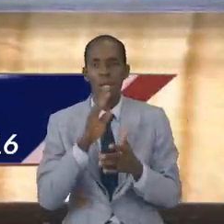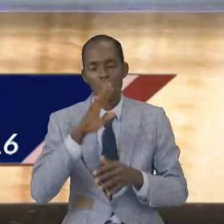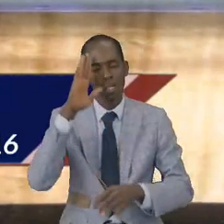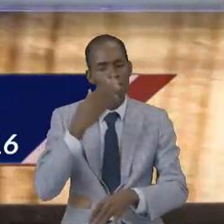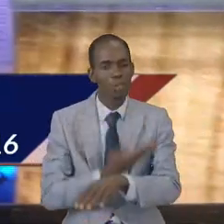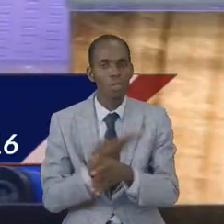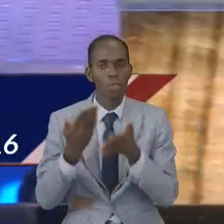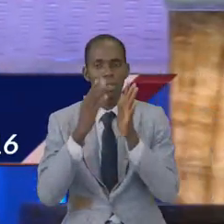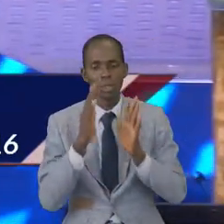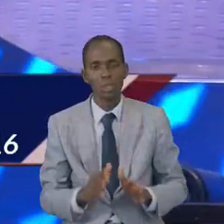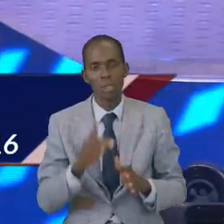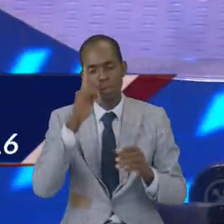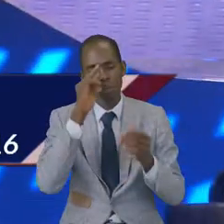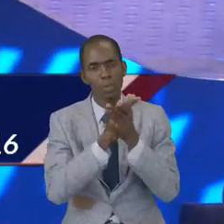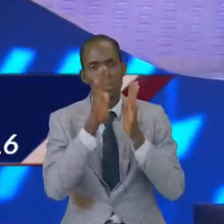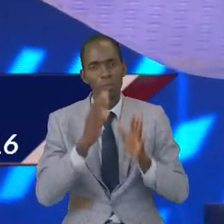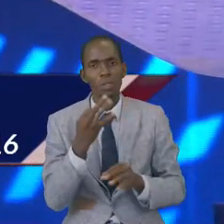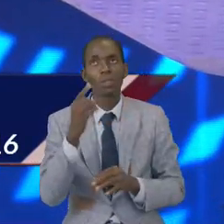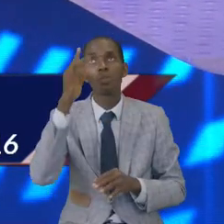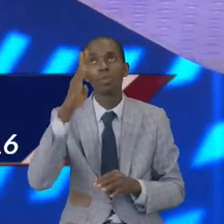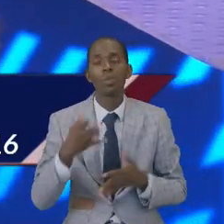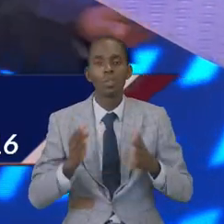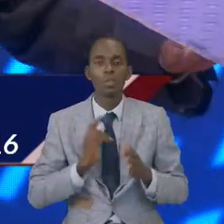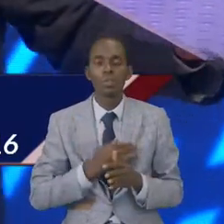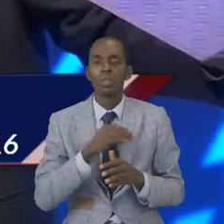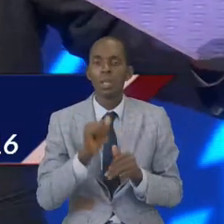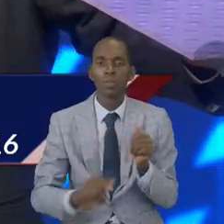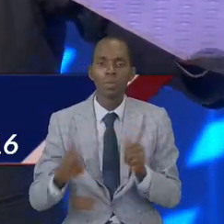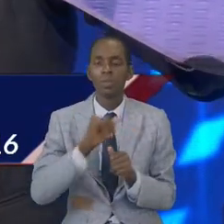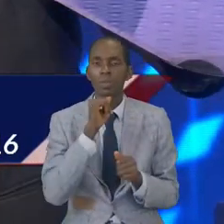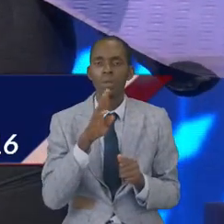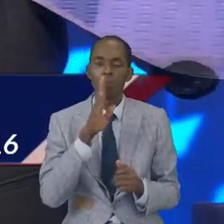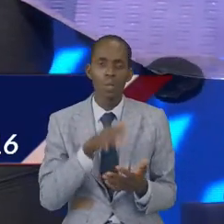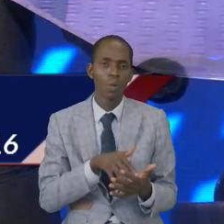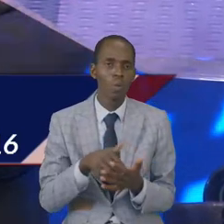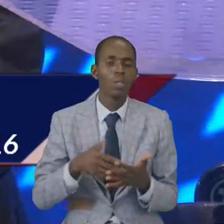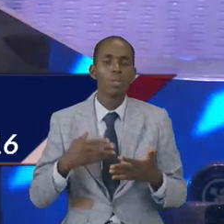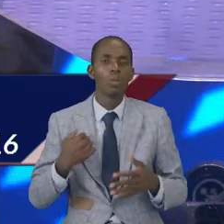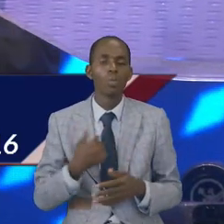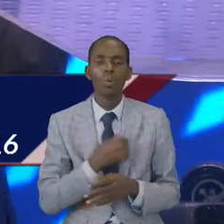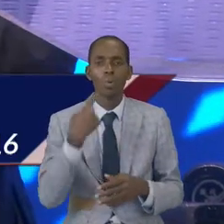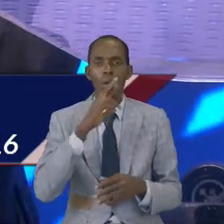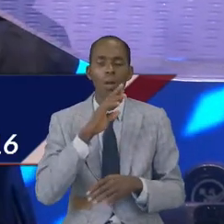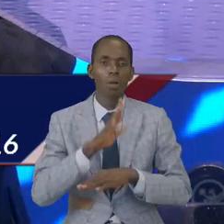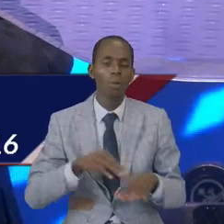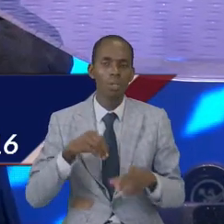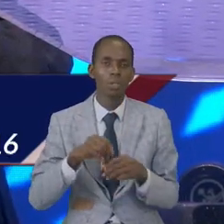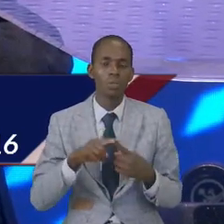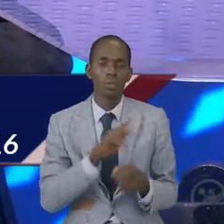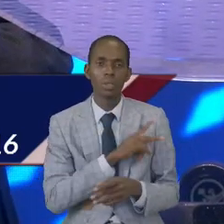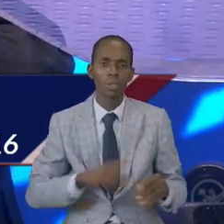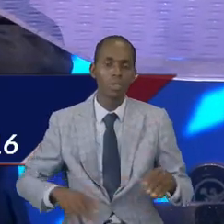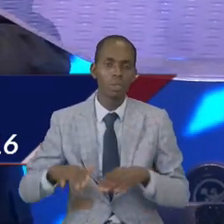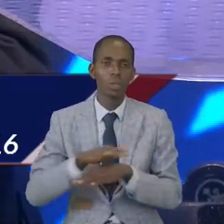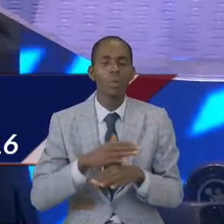and saints of God, everyone, let us not be weary. Those who are called into the kingdom and you still abide